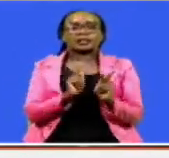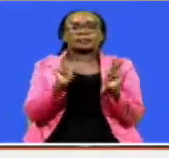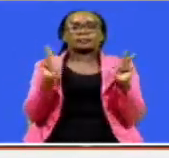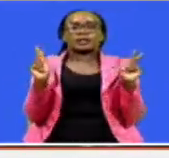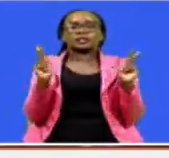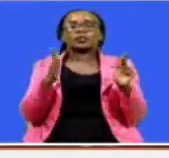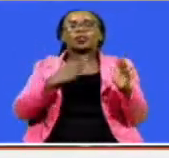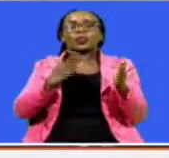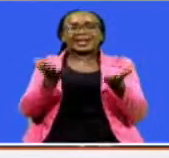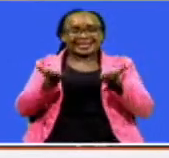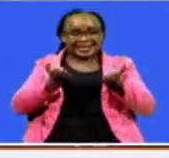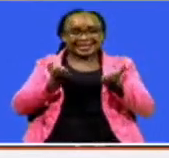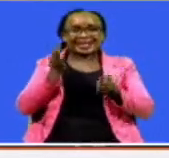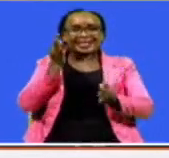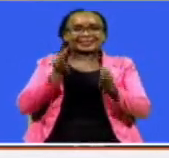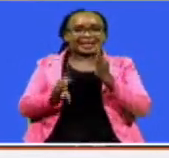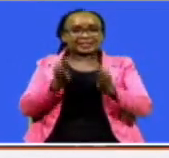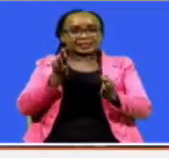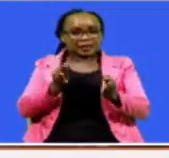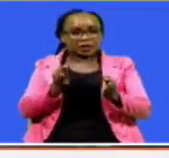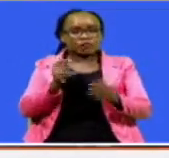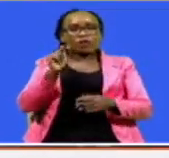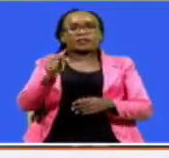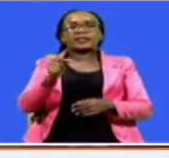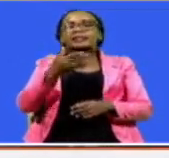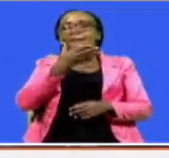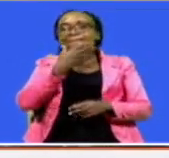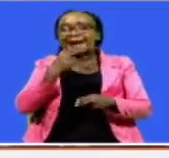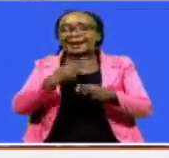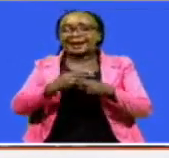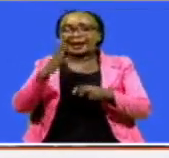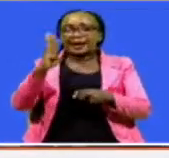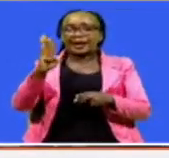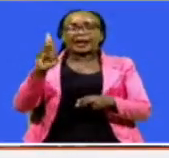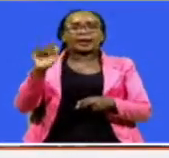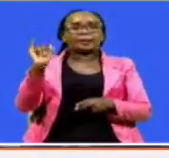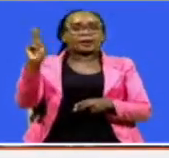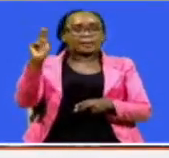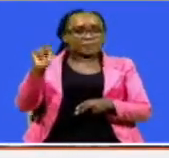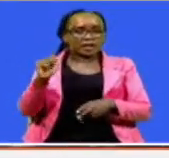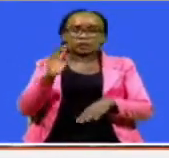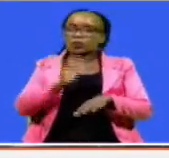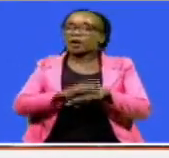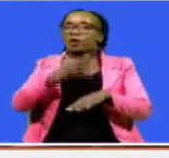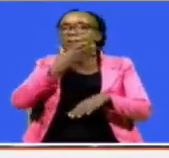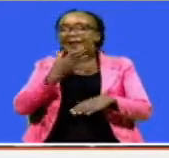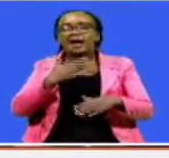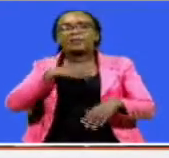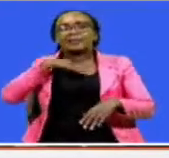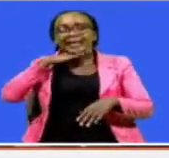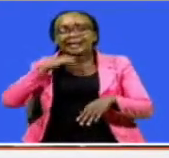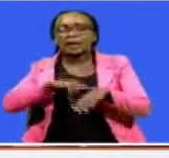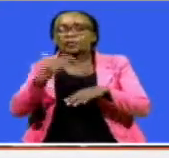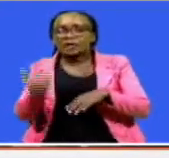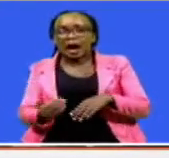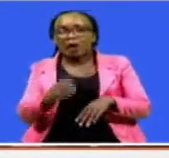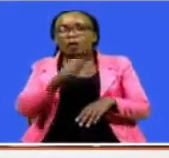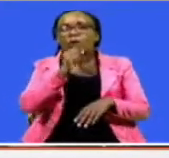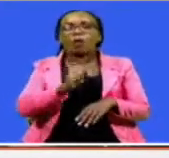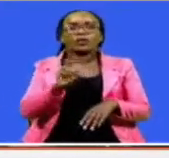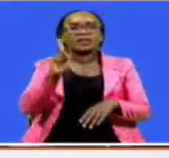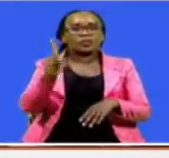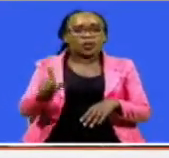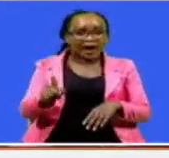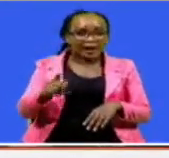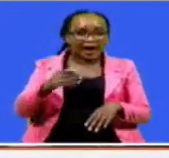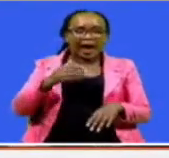tunataka justice. Justice ifanywe kwa Odinga. Odinga likuwa msempoa. Imagine amekufa kako young. 21 years old.